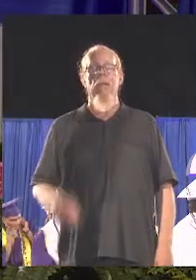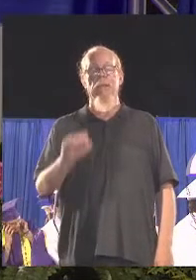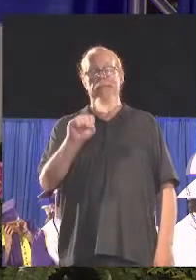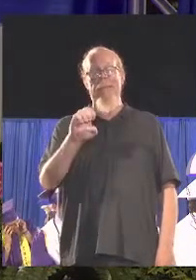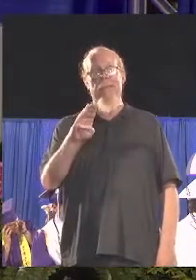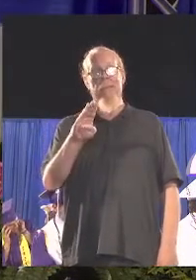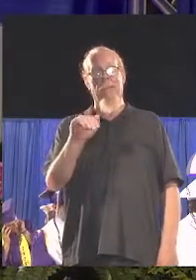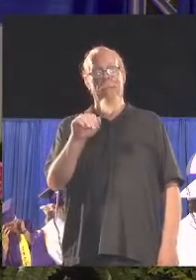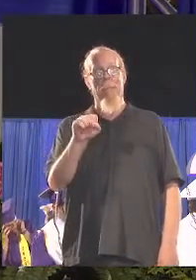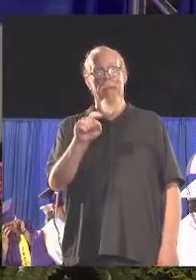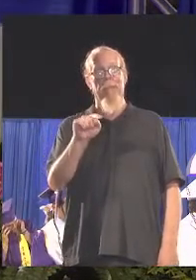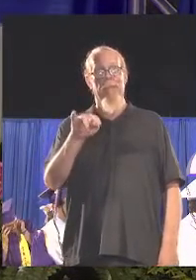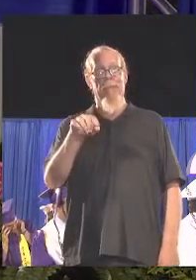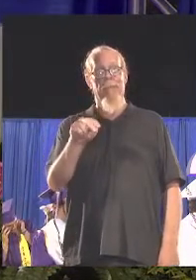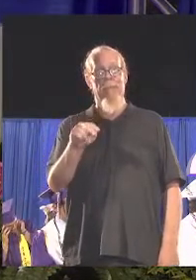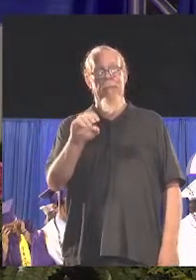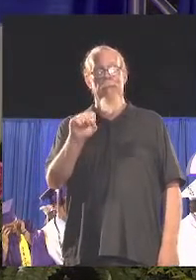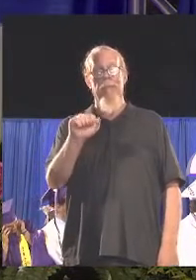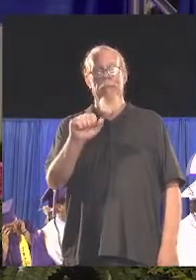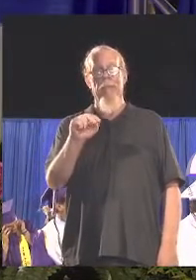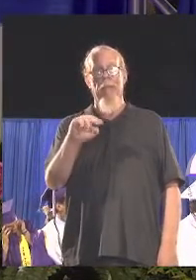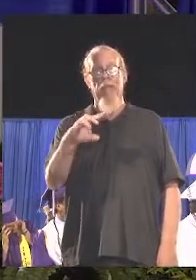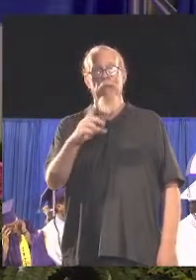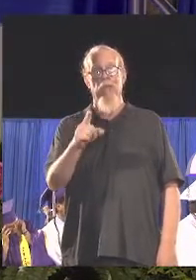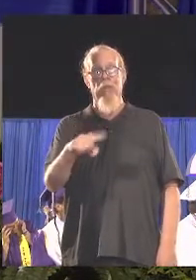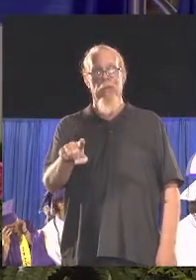Sebastian Sanchez, San Antonio College.